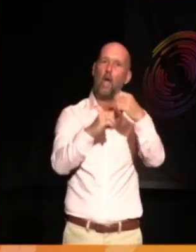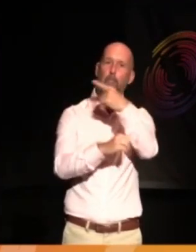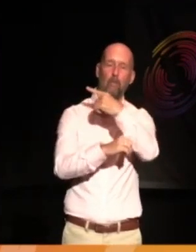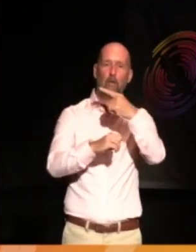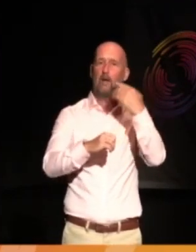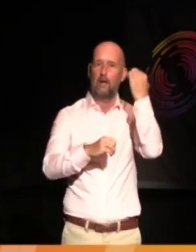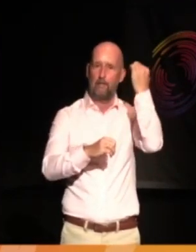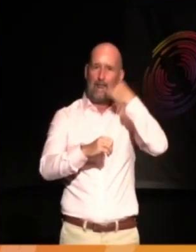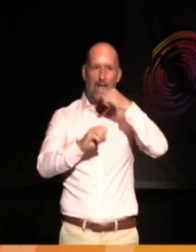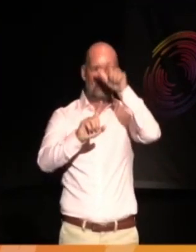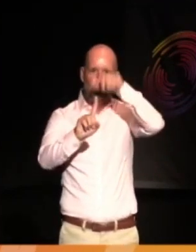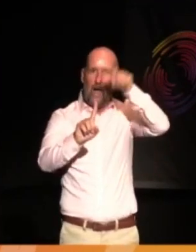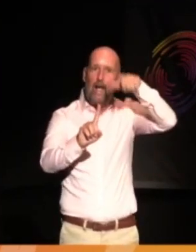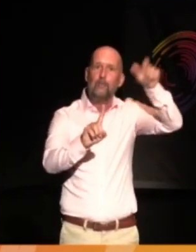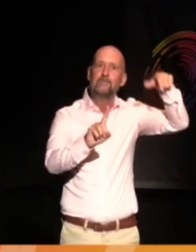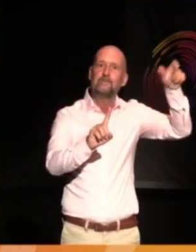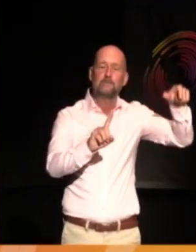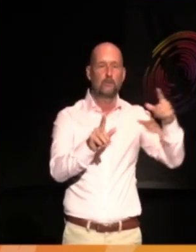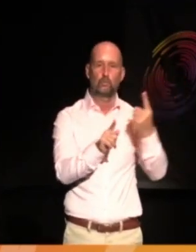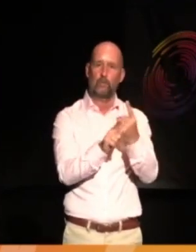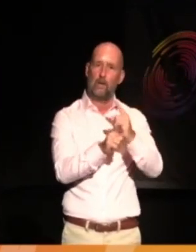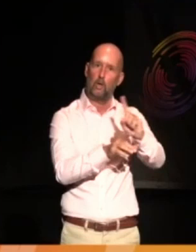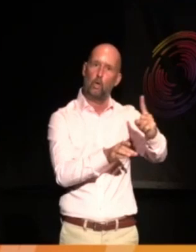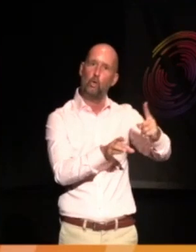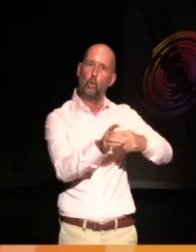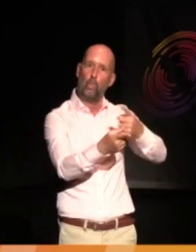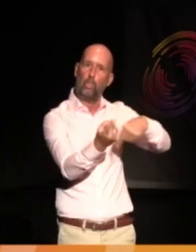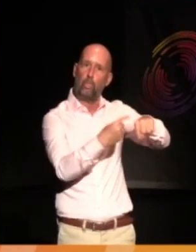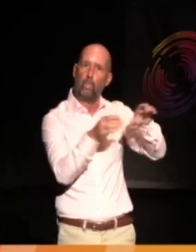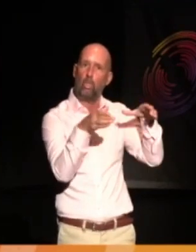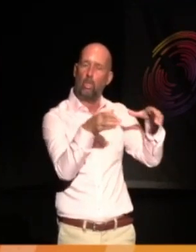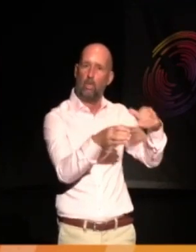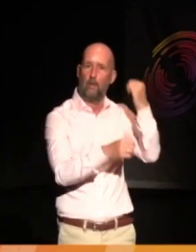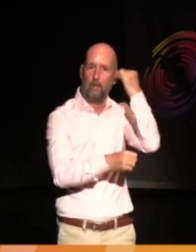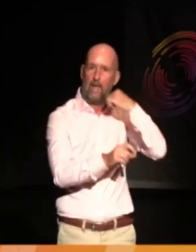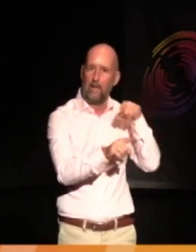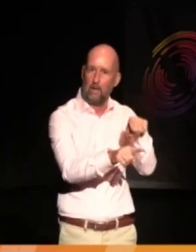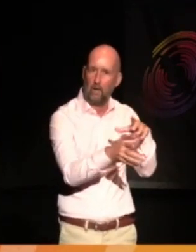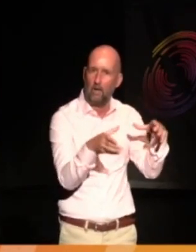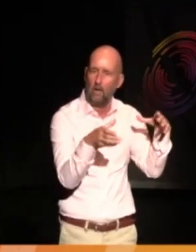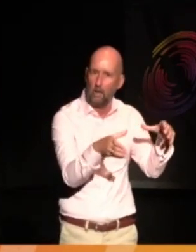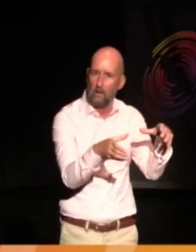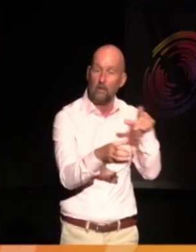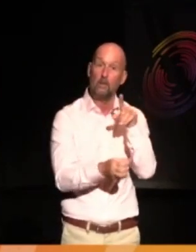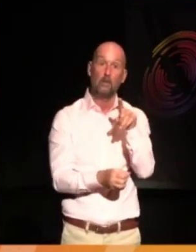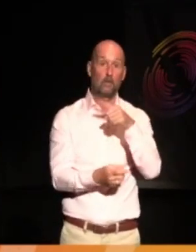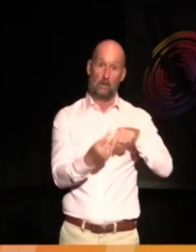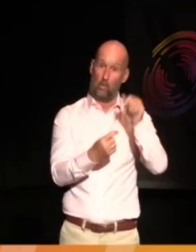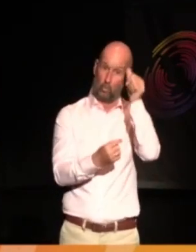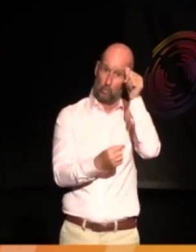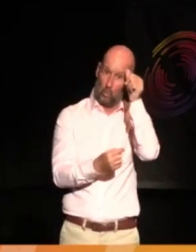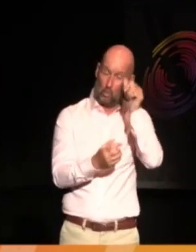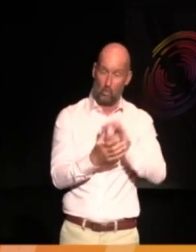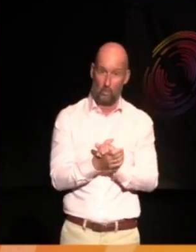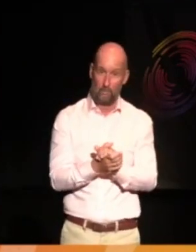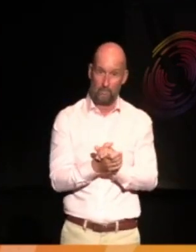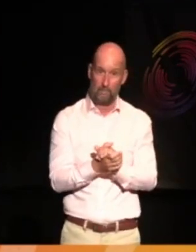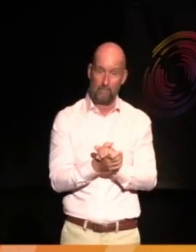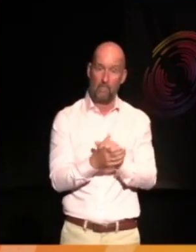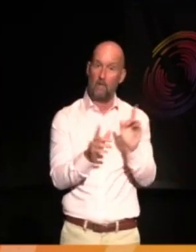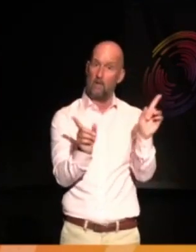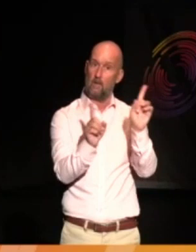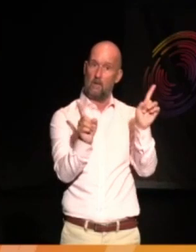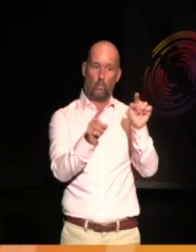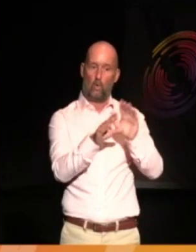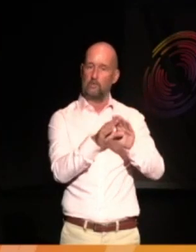and the black economic of realities, in a sense. But what I want to know is what is